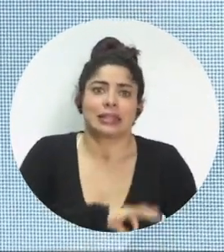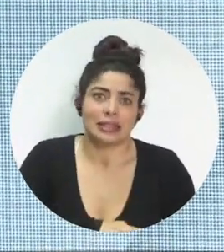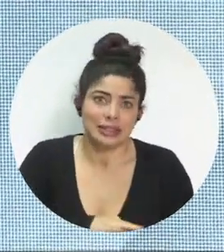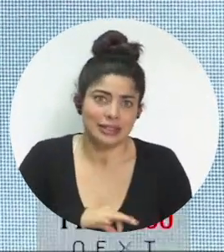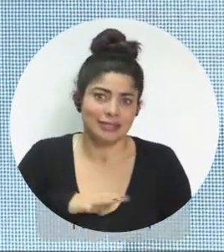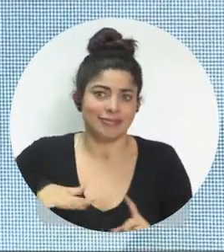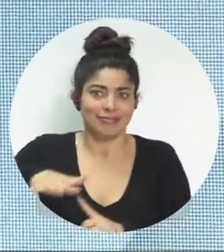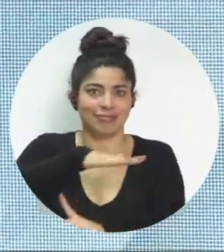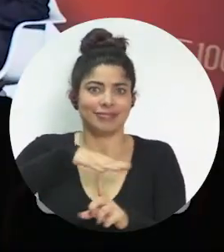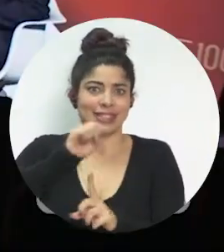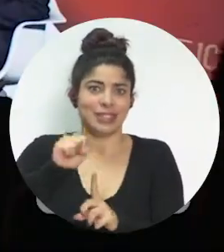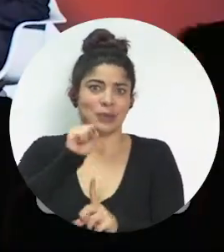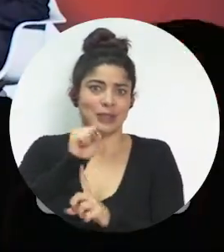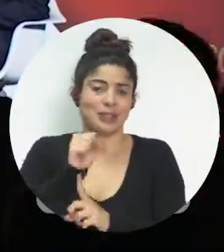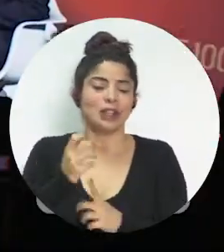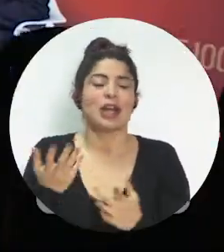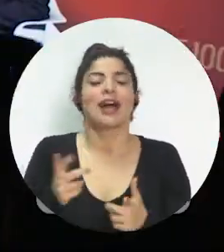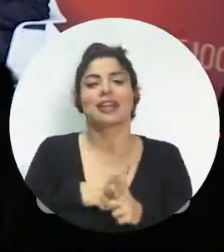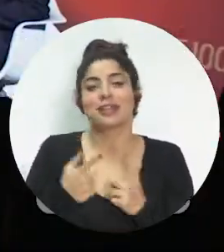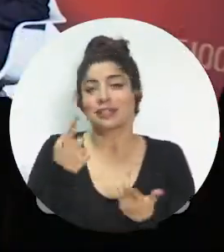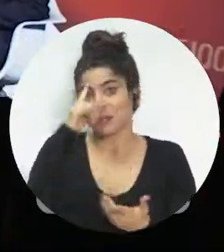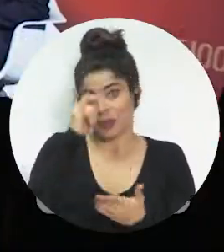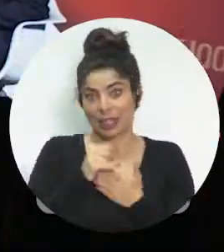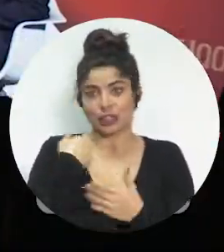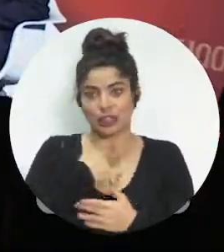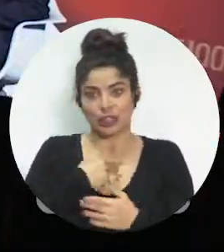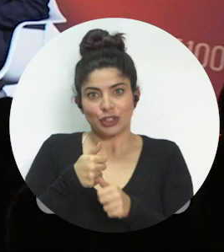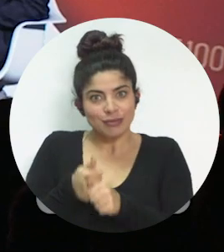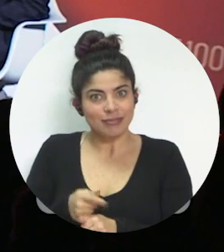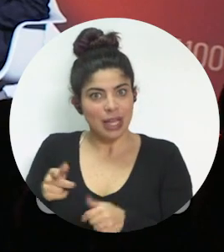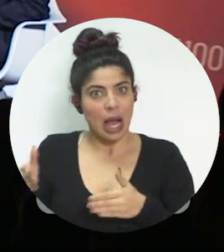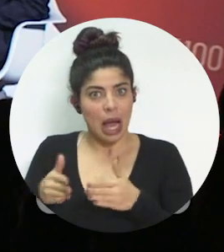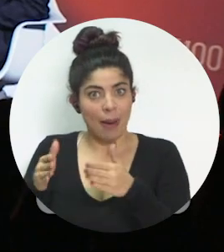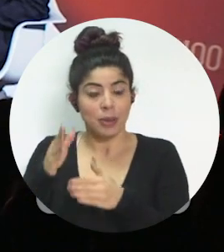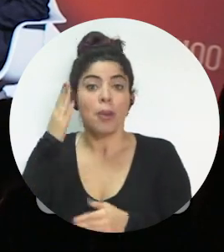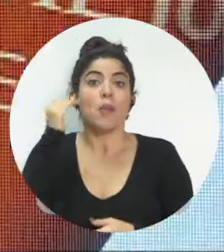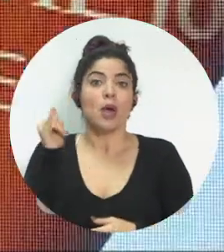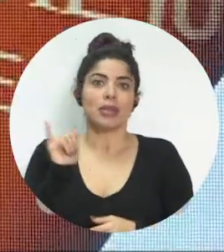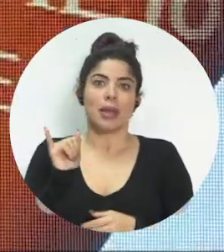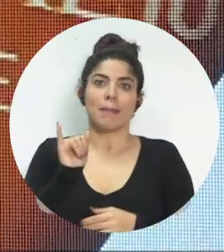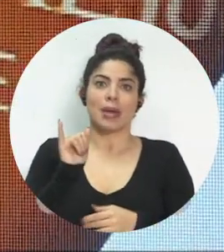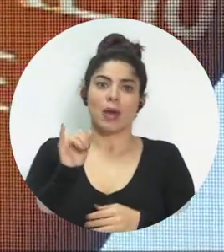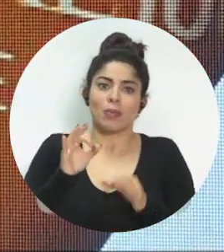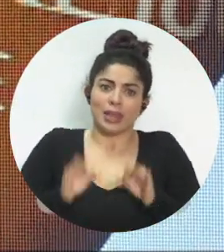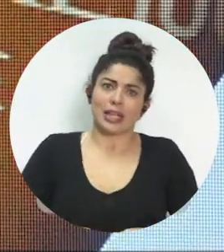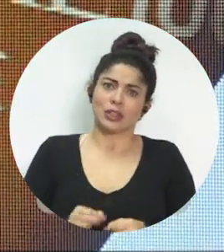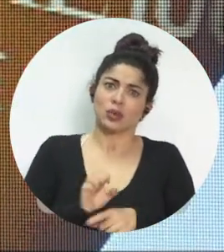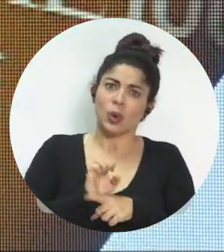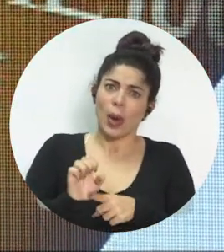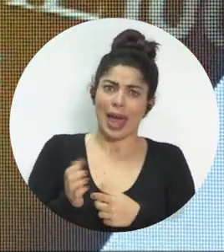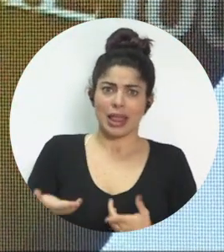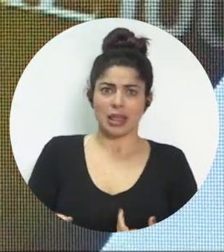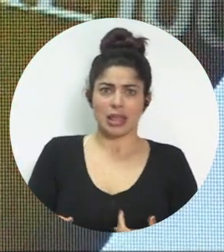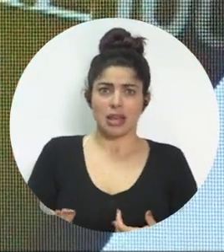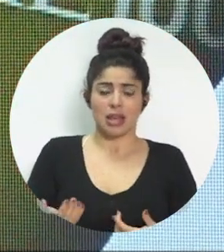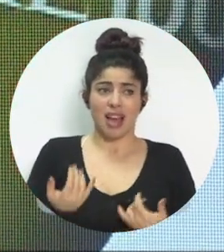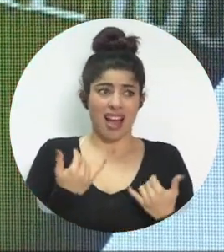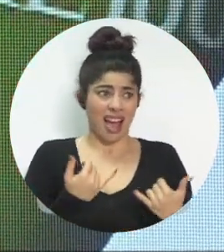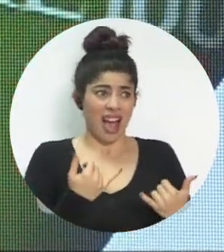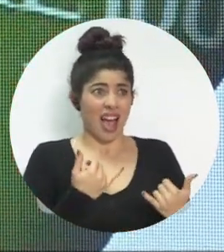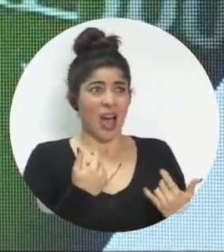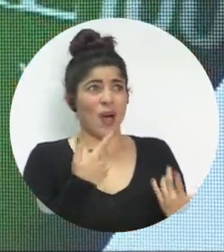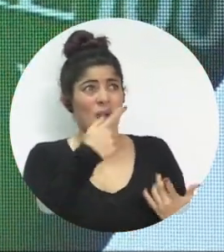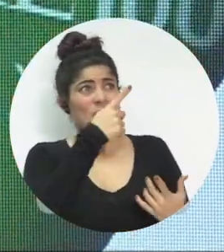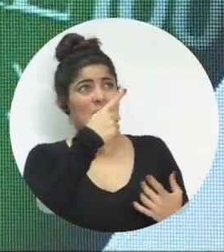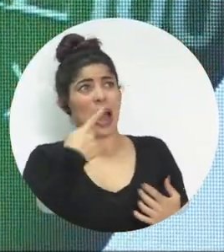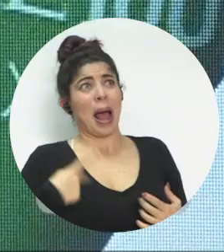produce more jobs as well. So it's a win-win-win scenario, and that's why we're going that direction. Also because